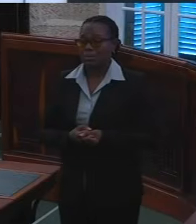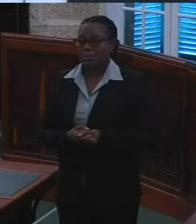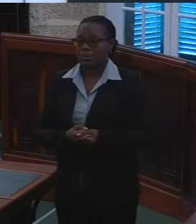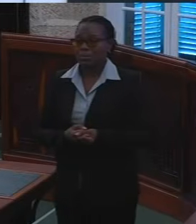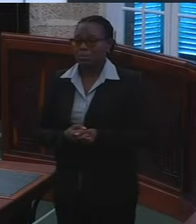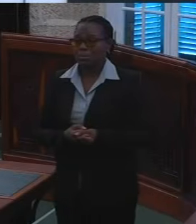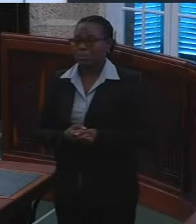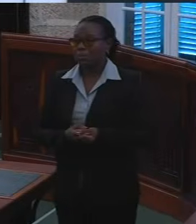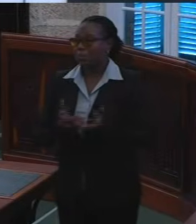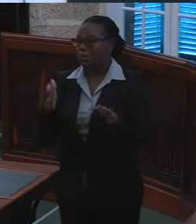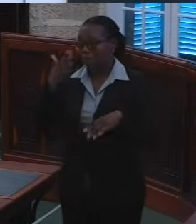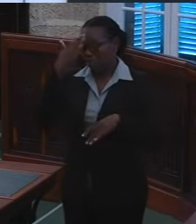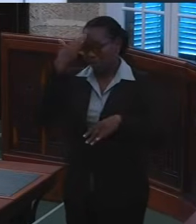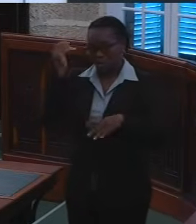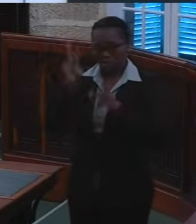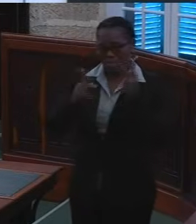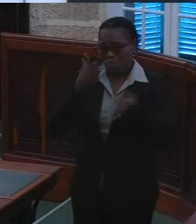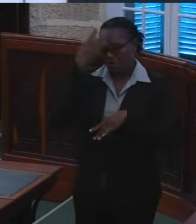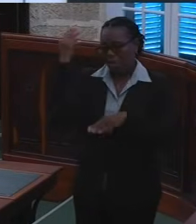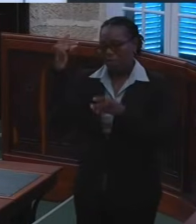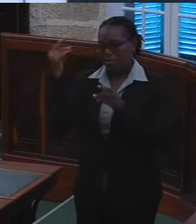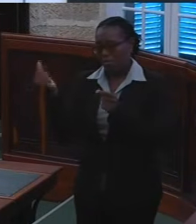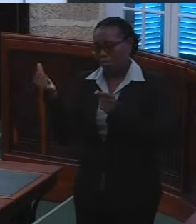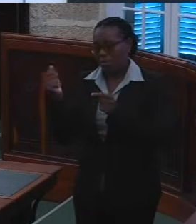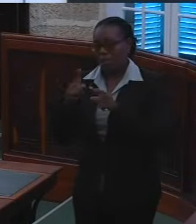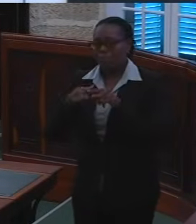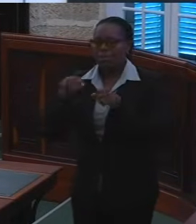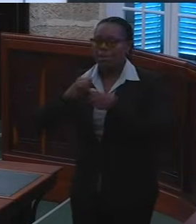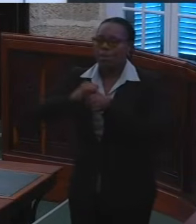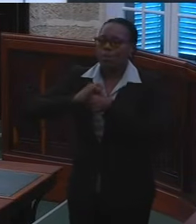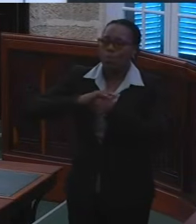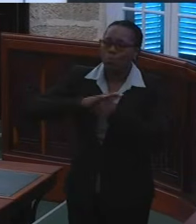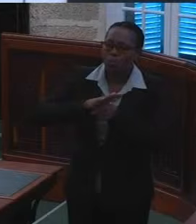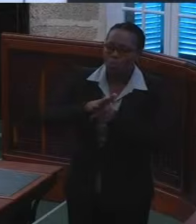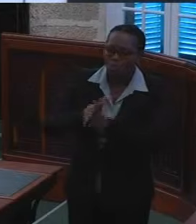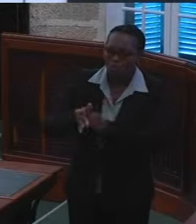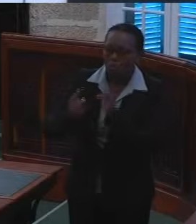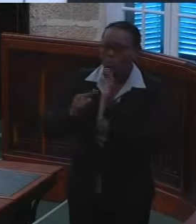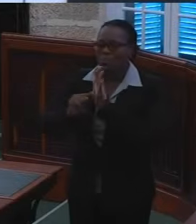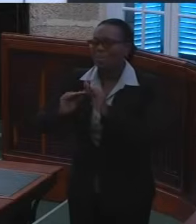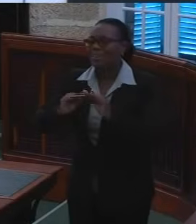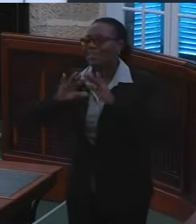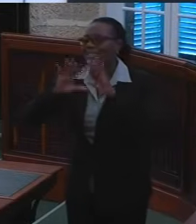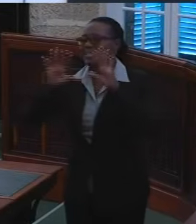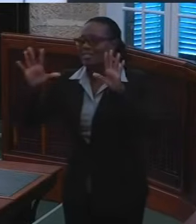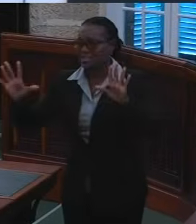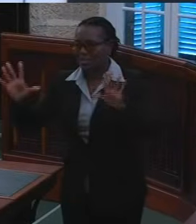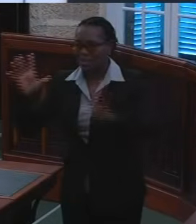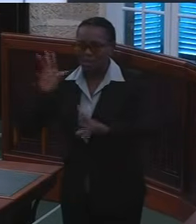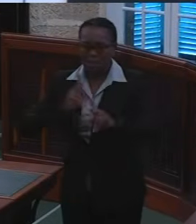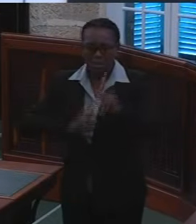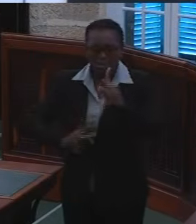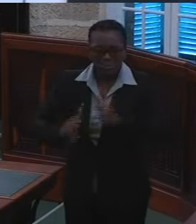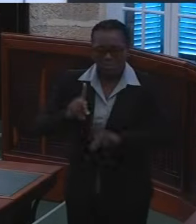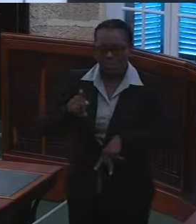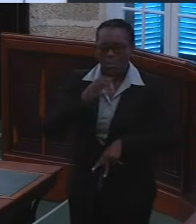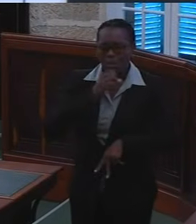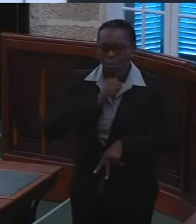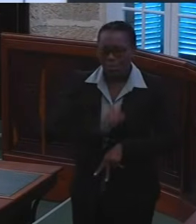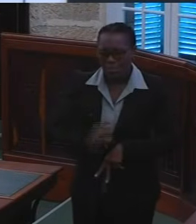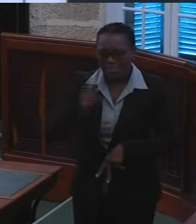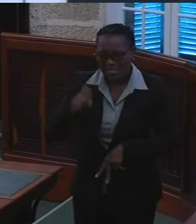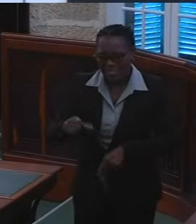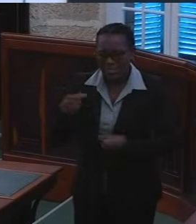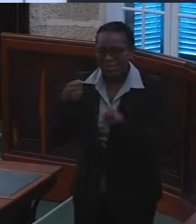because, people forget very quickly, but COVID made it very clear that our older population is in need of support. We saw